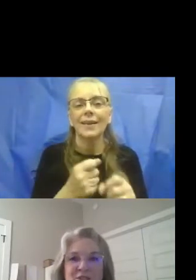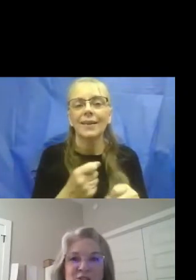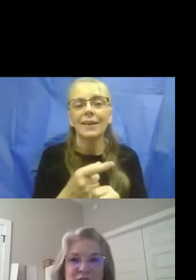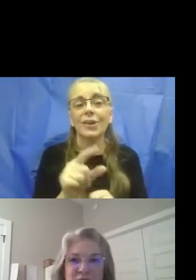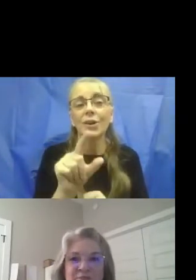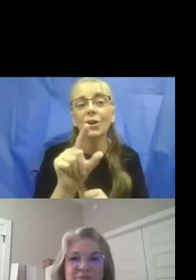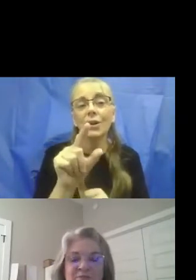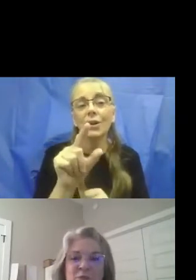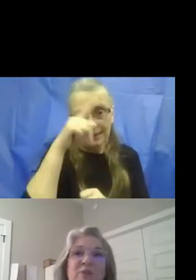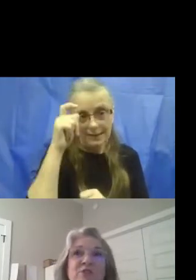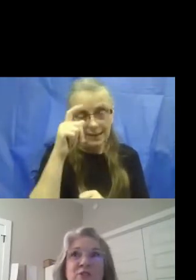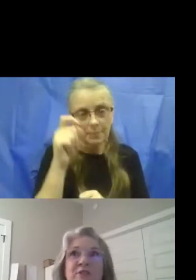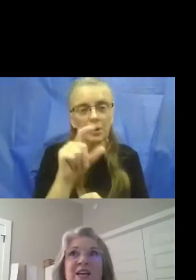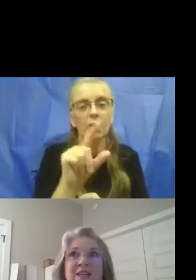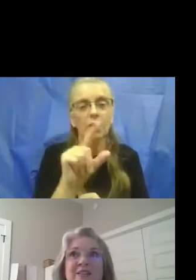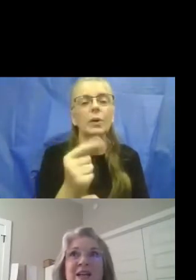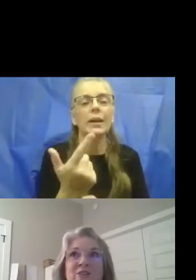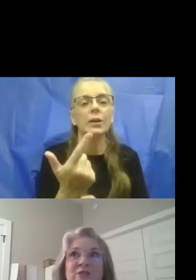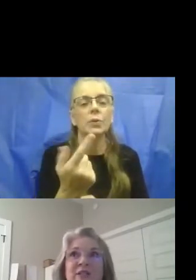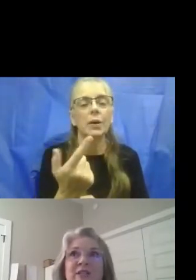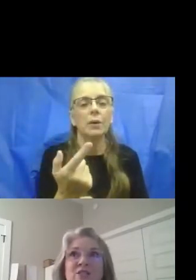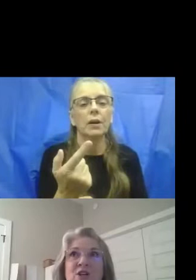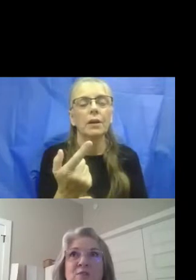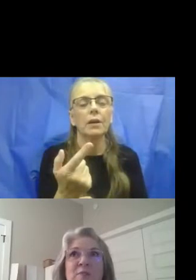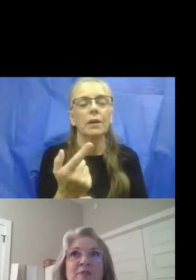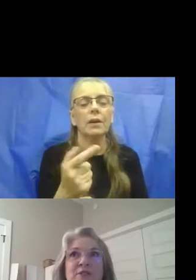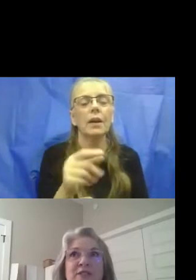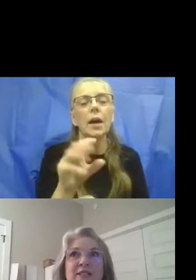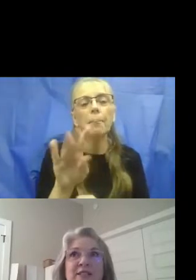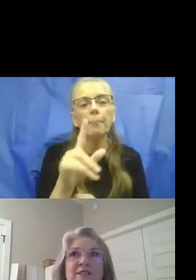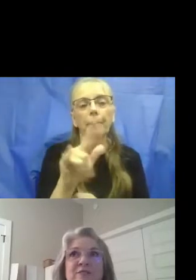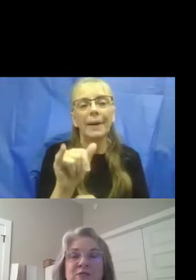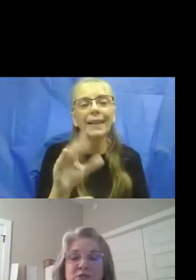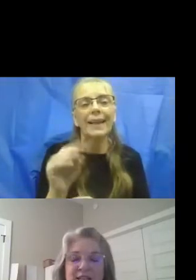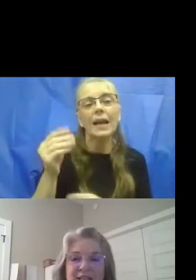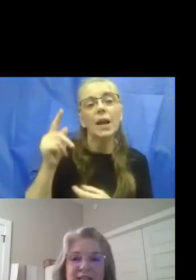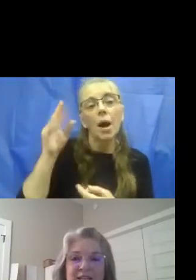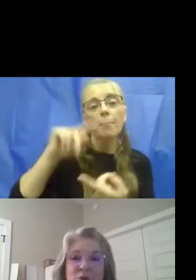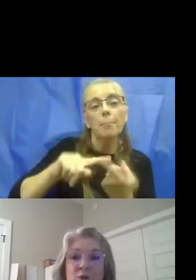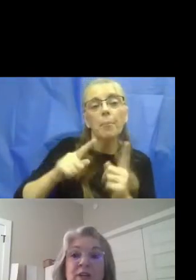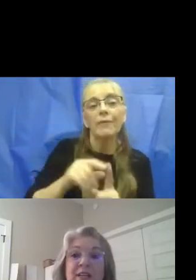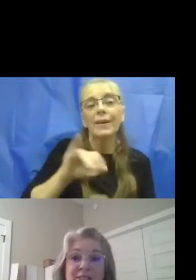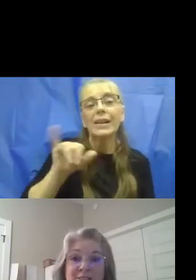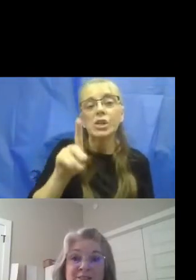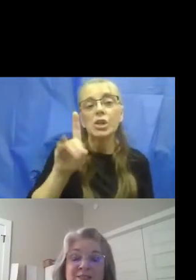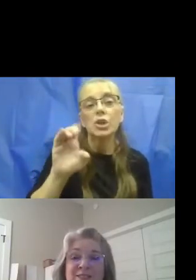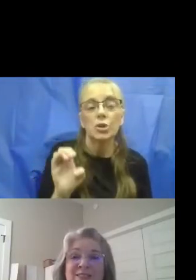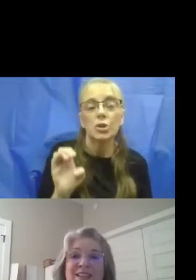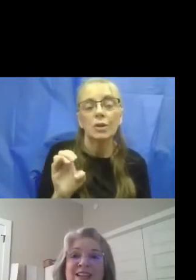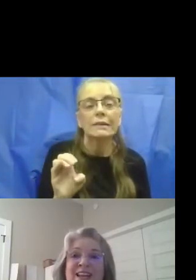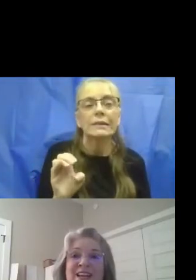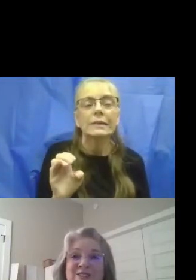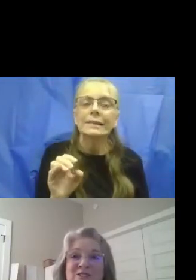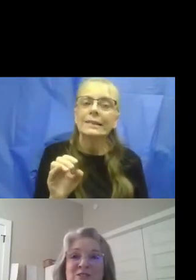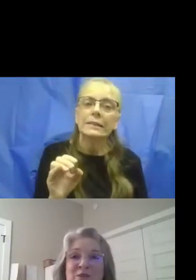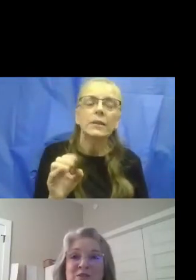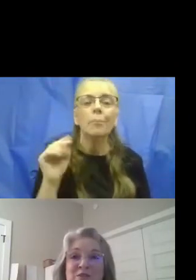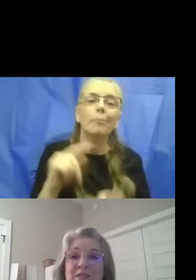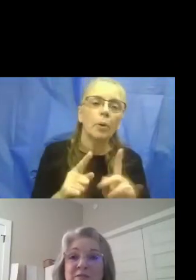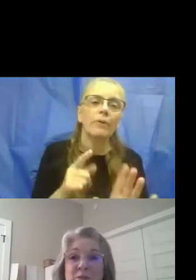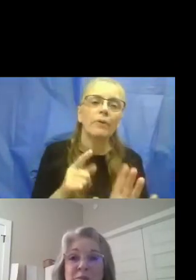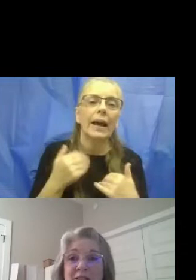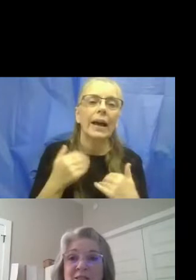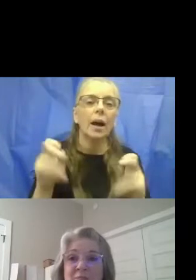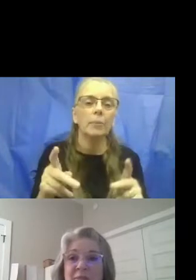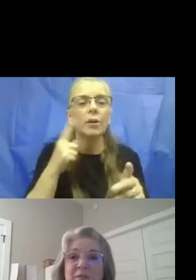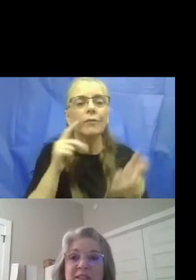boyfriend, Jude, well, Jude had actually a job opportunity for training in Oregon. And so the three